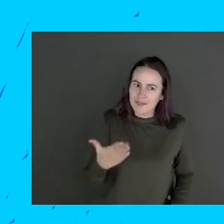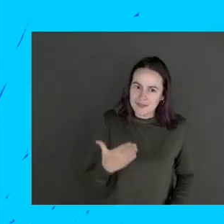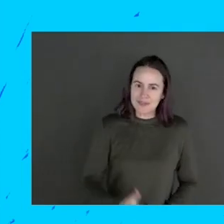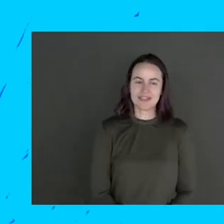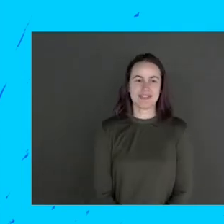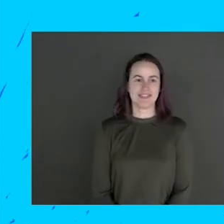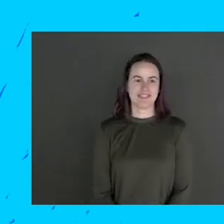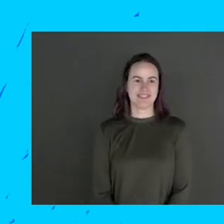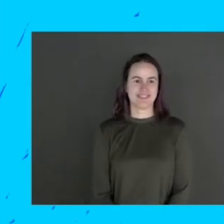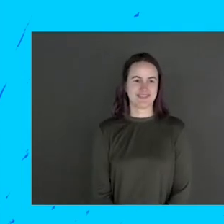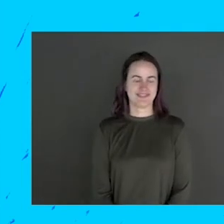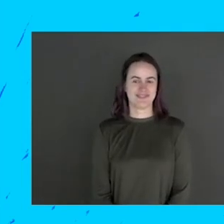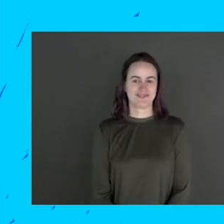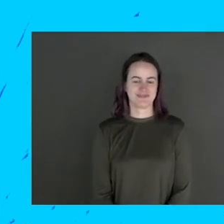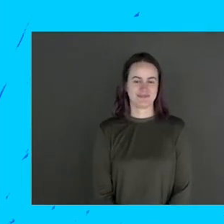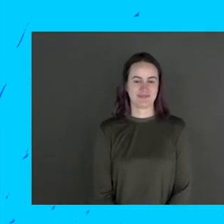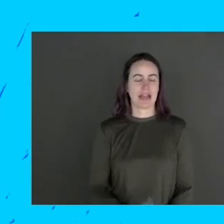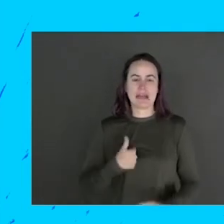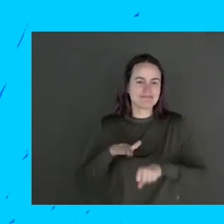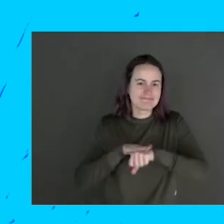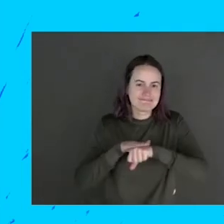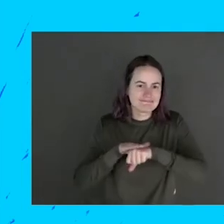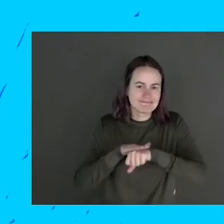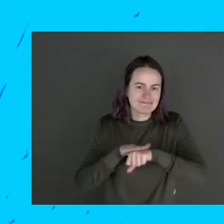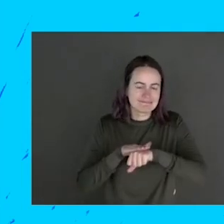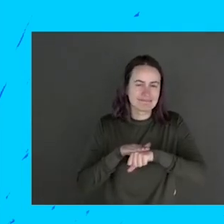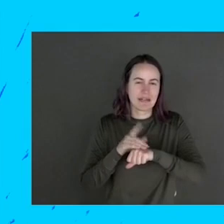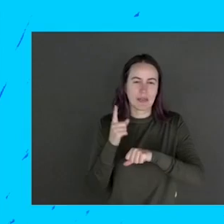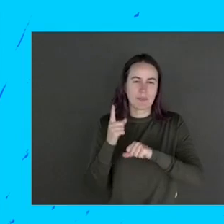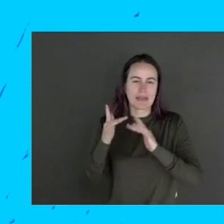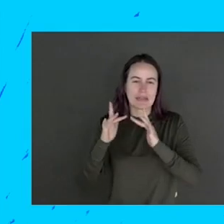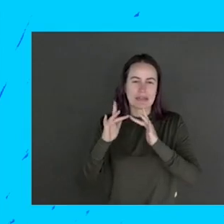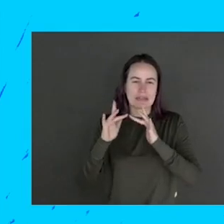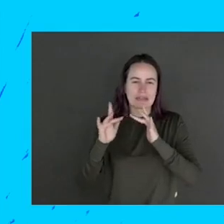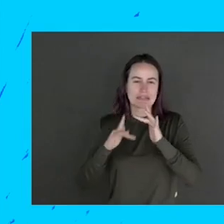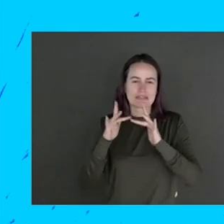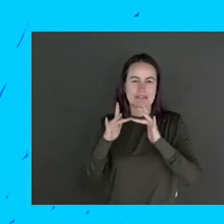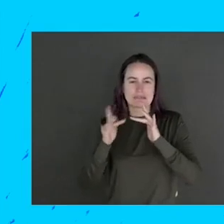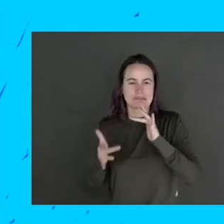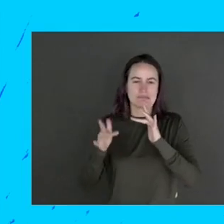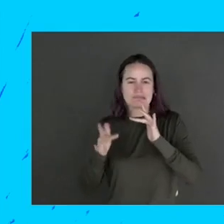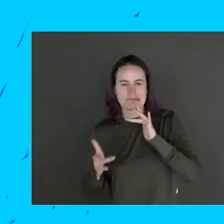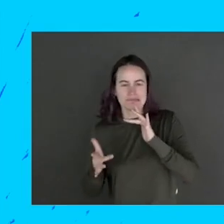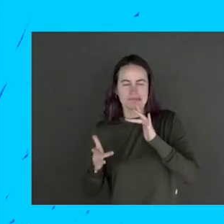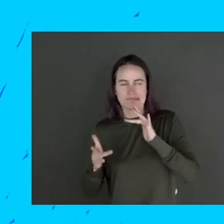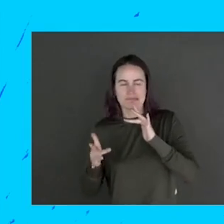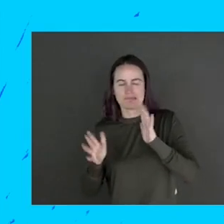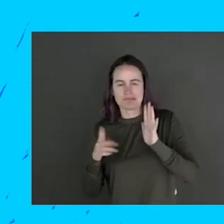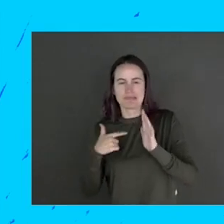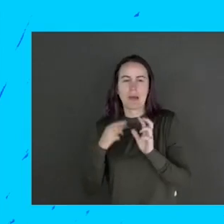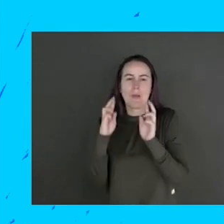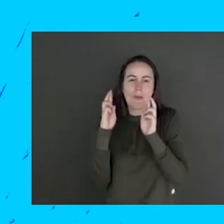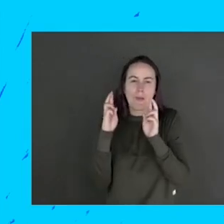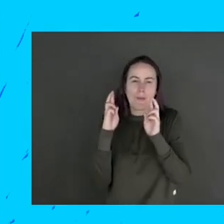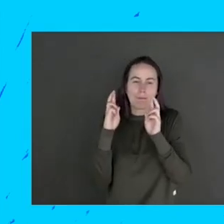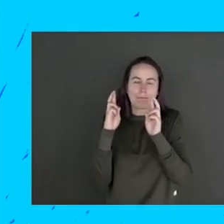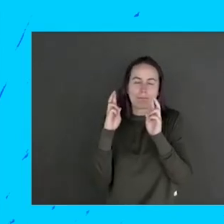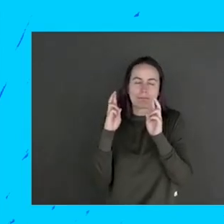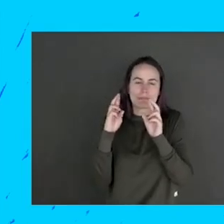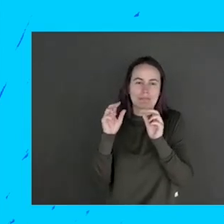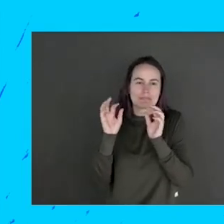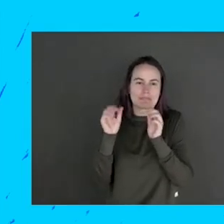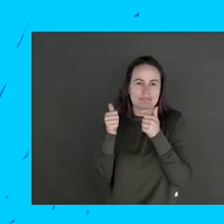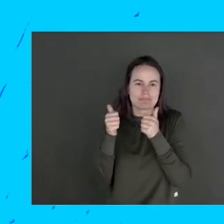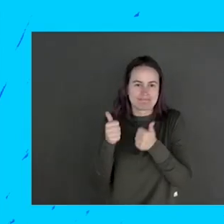And sorry, I have some connectivity problems, but I'm hoping that you'll be able to hear what I